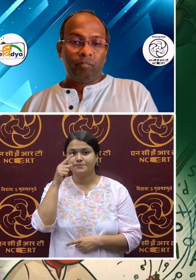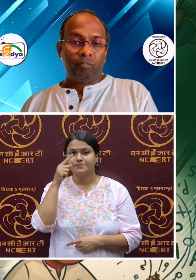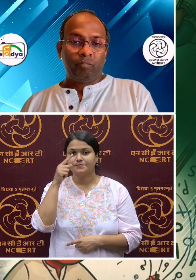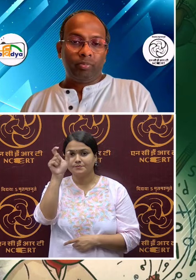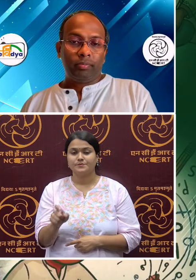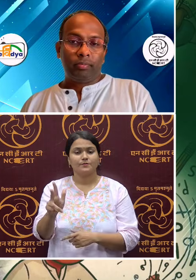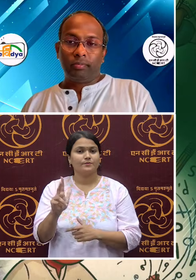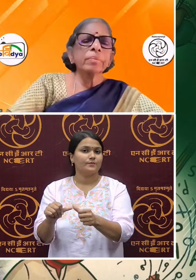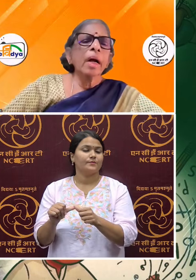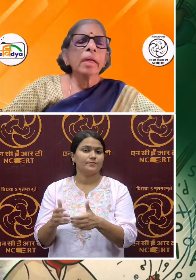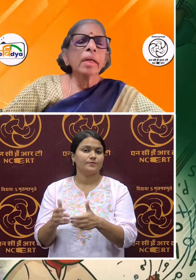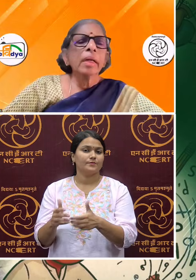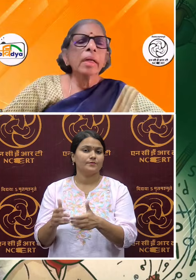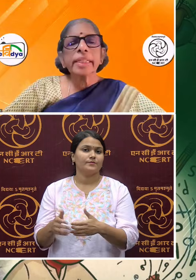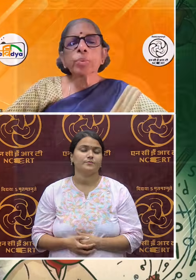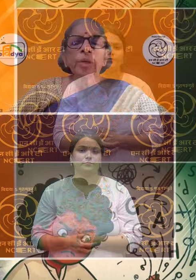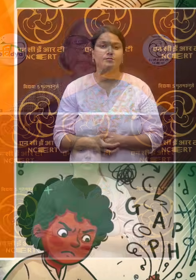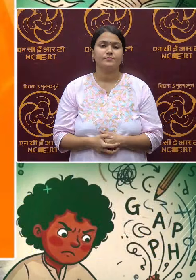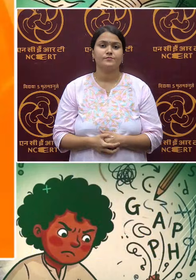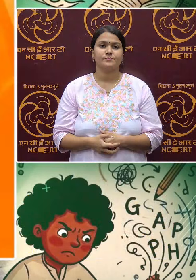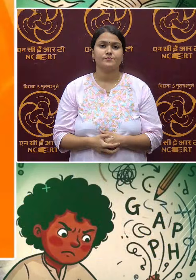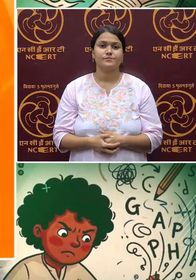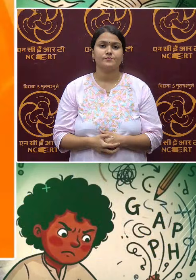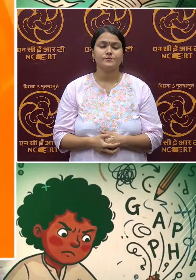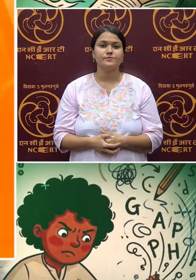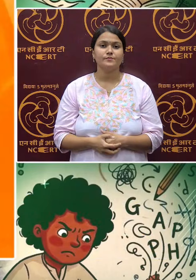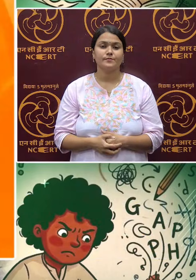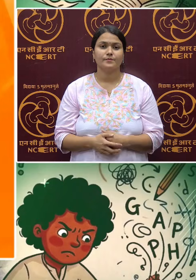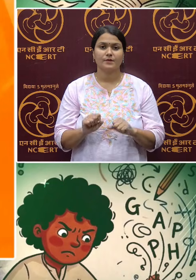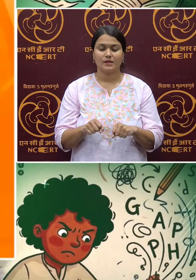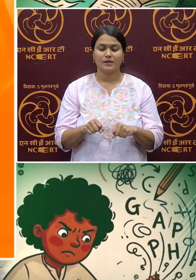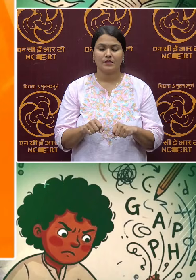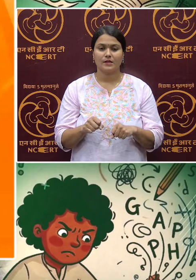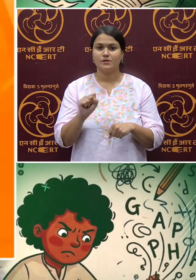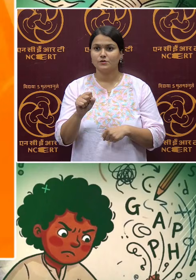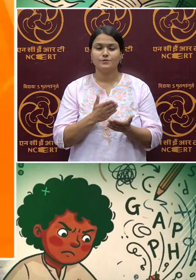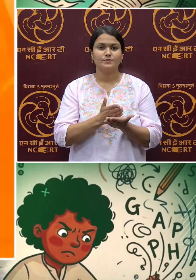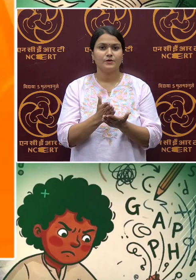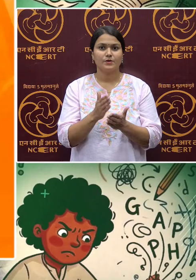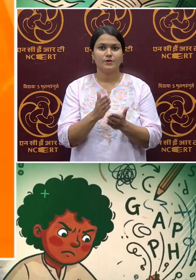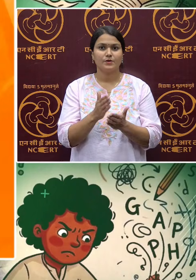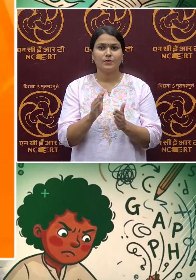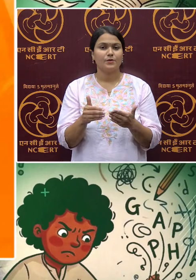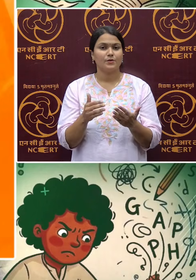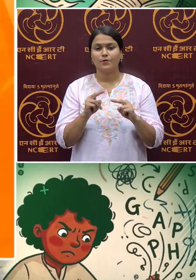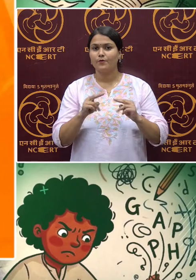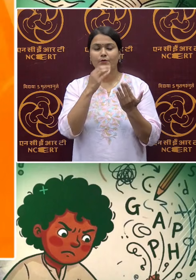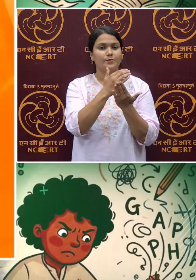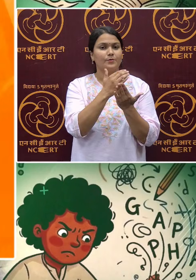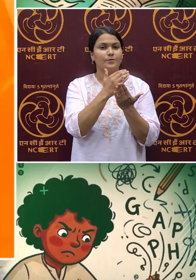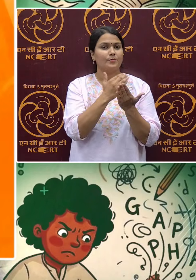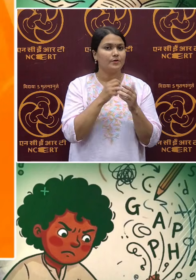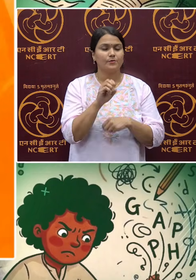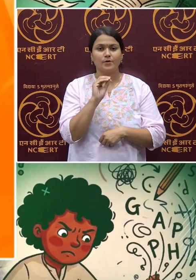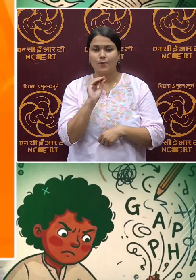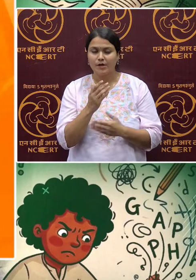definitely answer, and then of course Yeah. sir can also share his Visual experiences. perception. I like the way you introduced the whole program, Harmat,